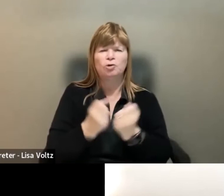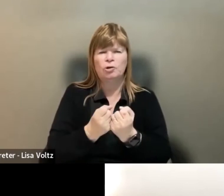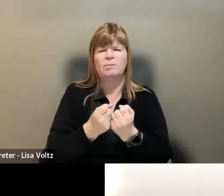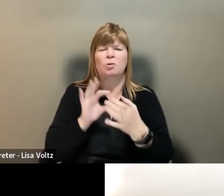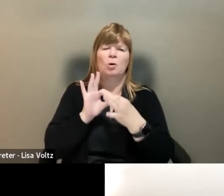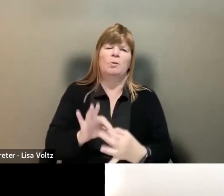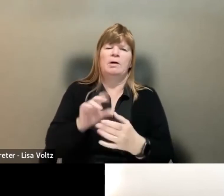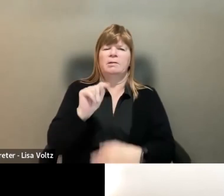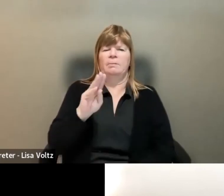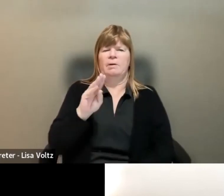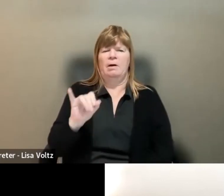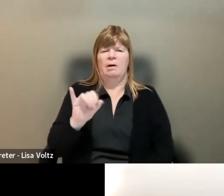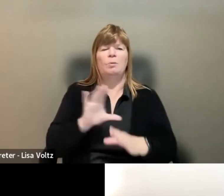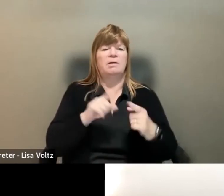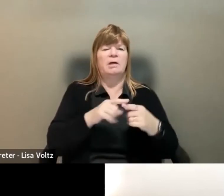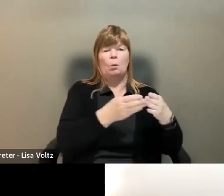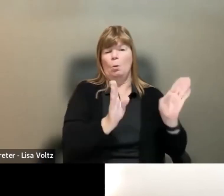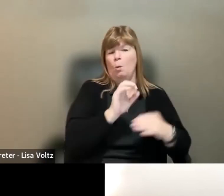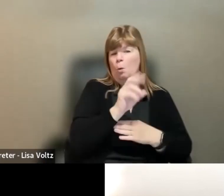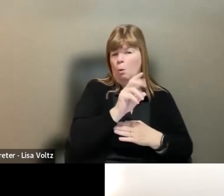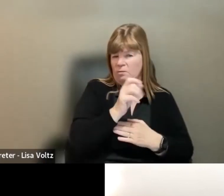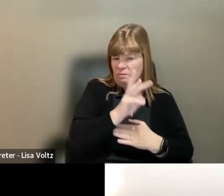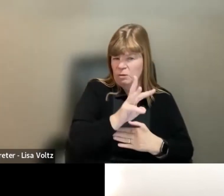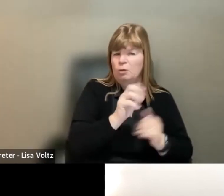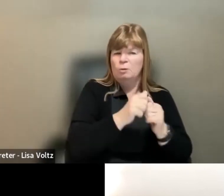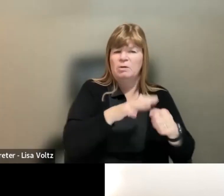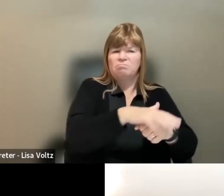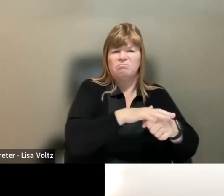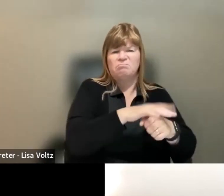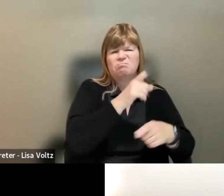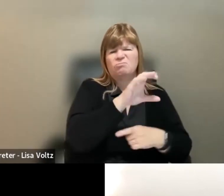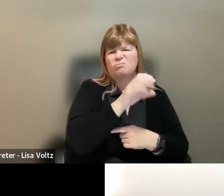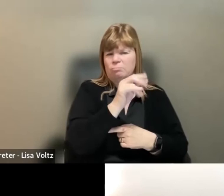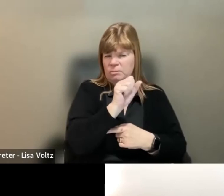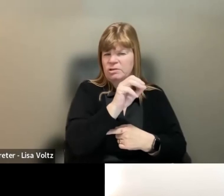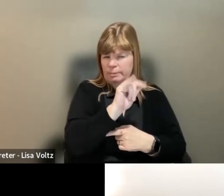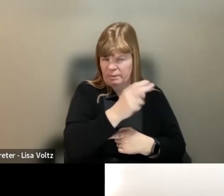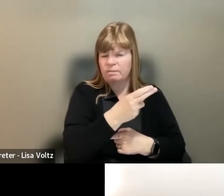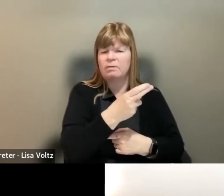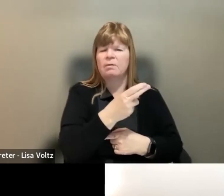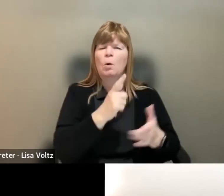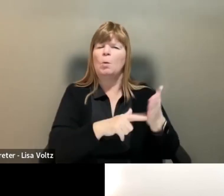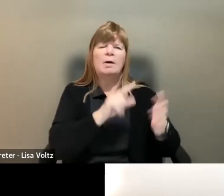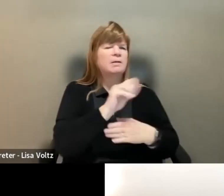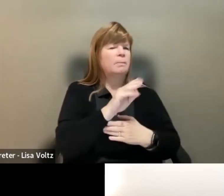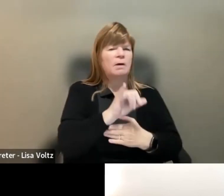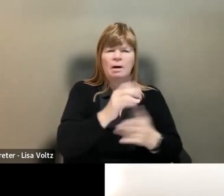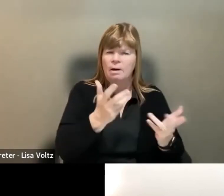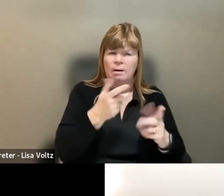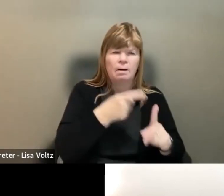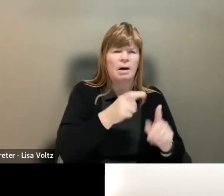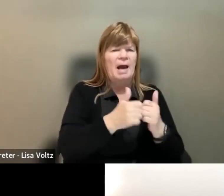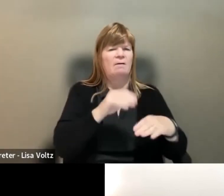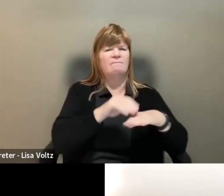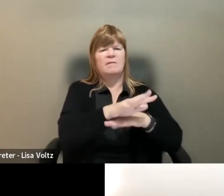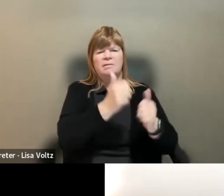TBI. We did an overview with our regional SAMHSA administrator, Charles Smith, on what TBI is, how it impacts